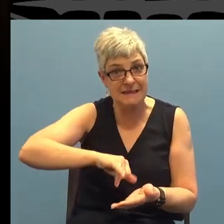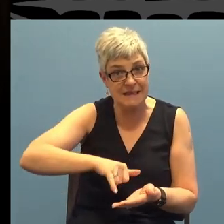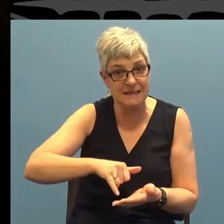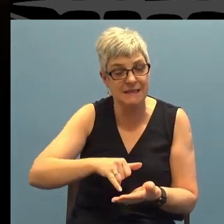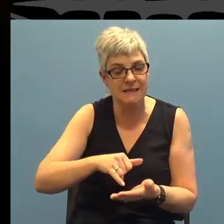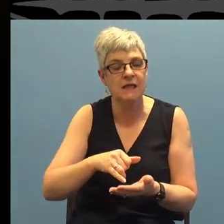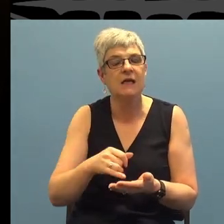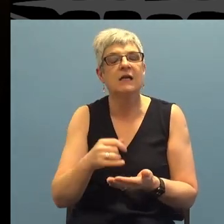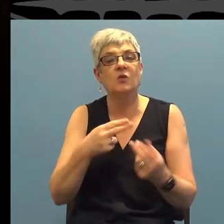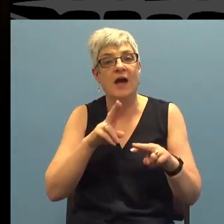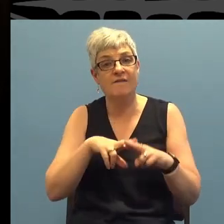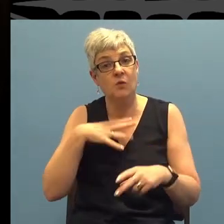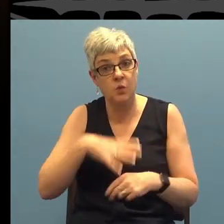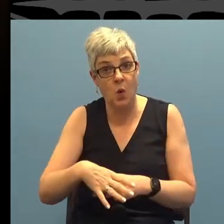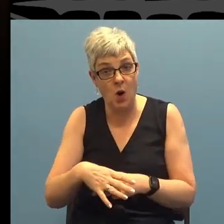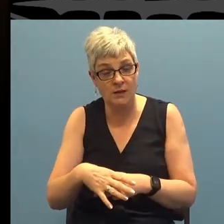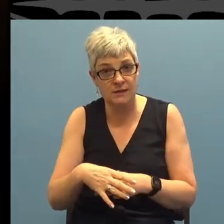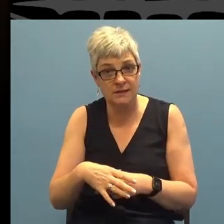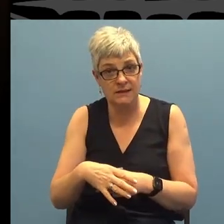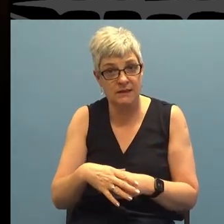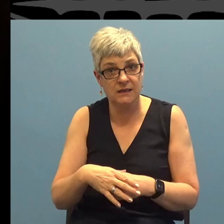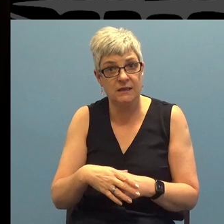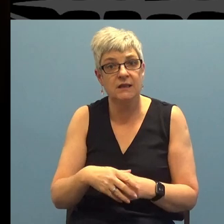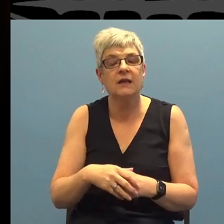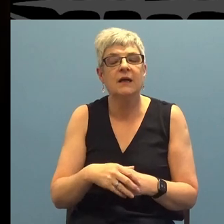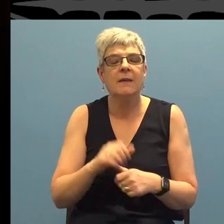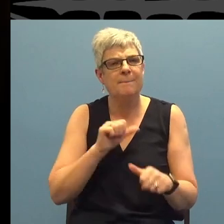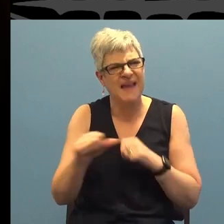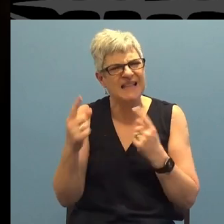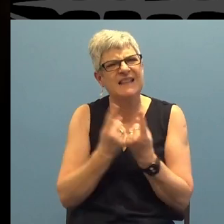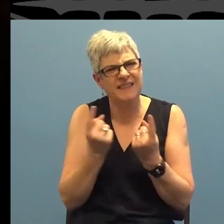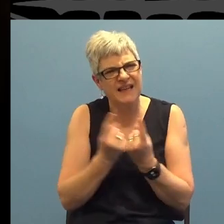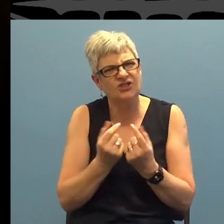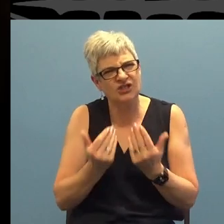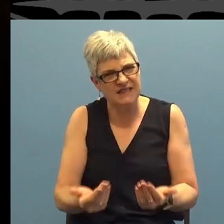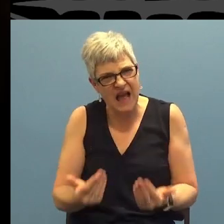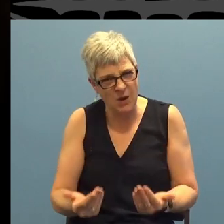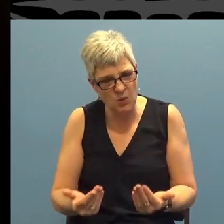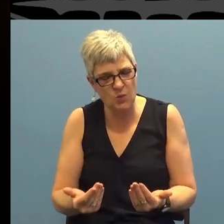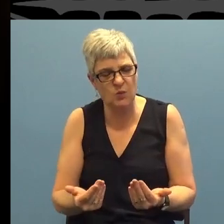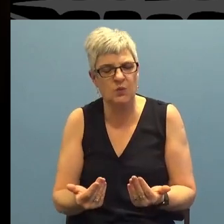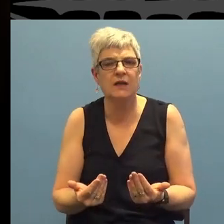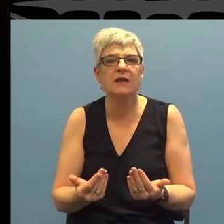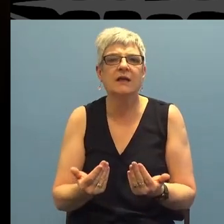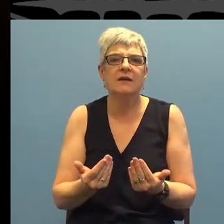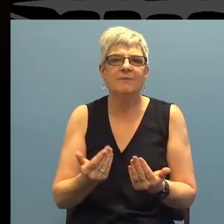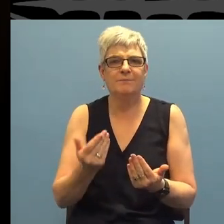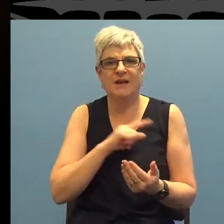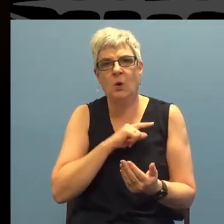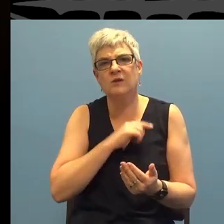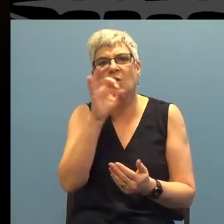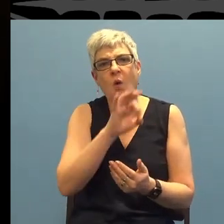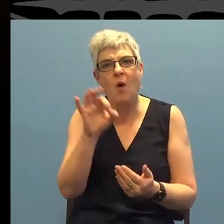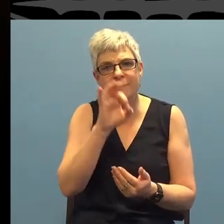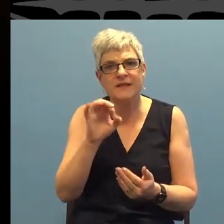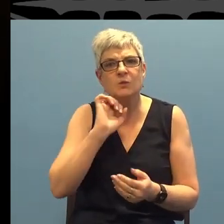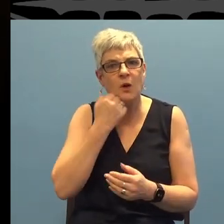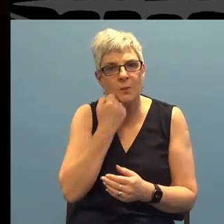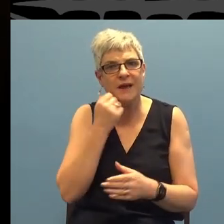you wish a copy, the best thing to do at this time of year, because the office is going to be closed after Monday,